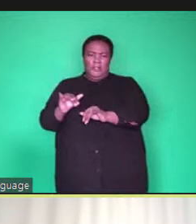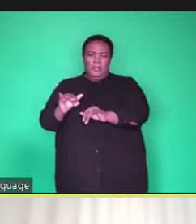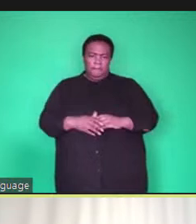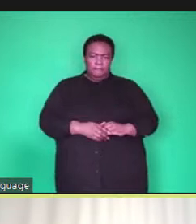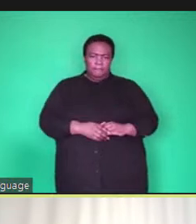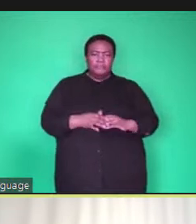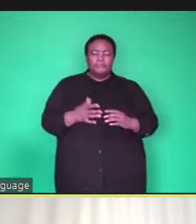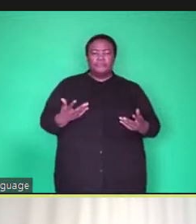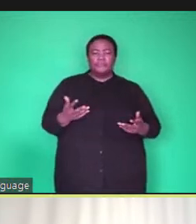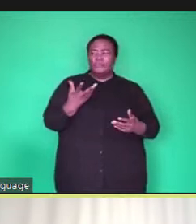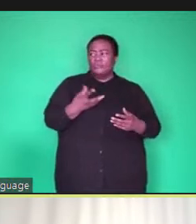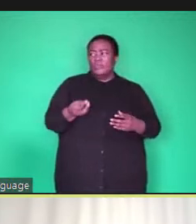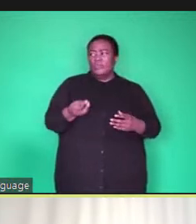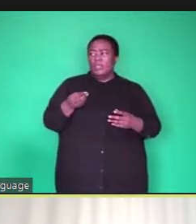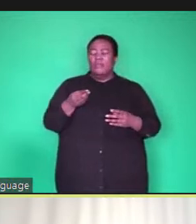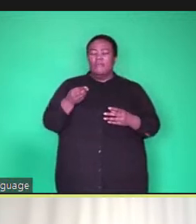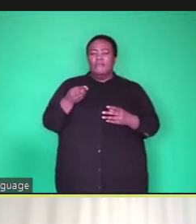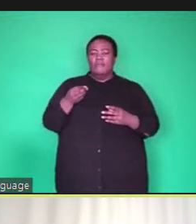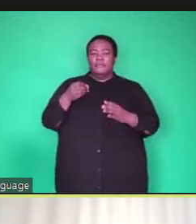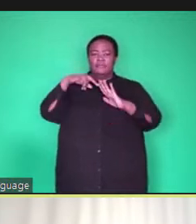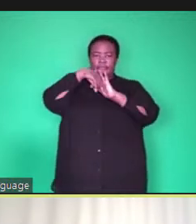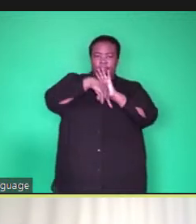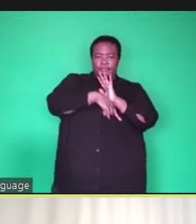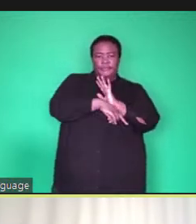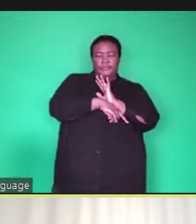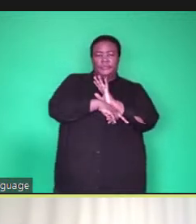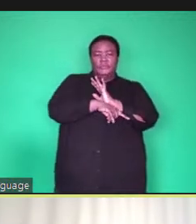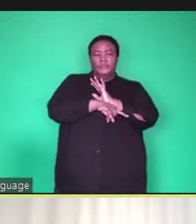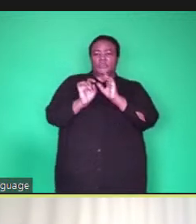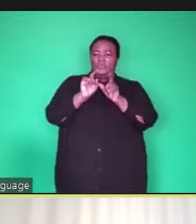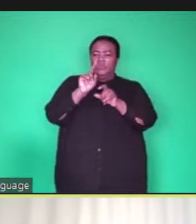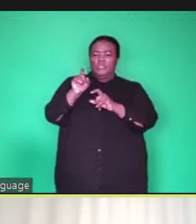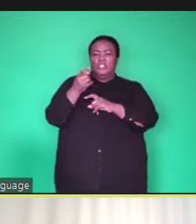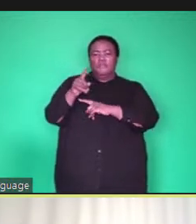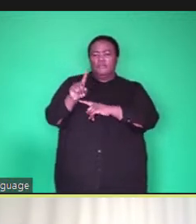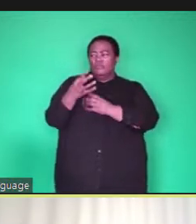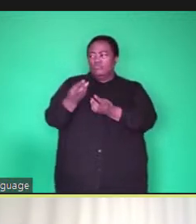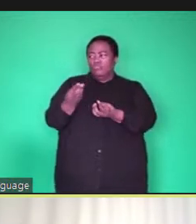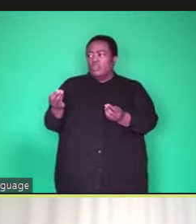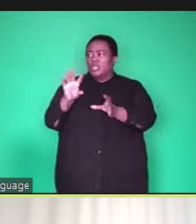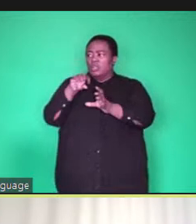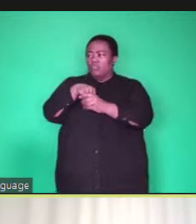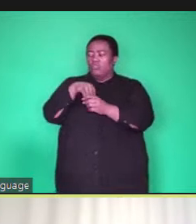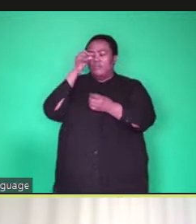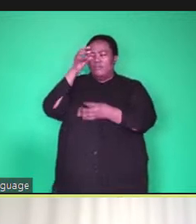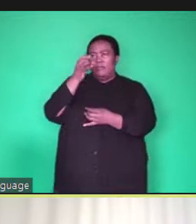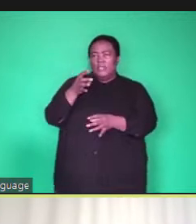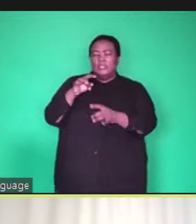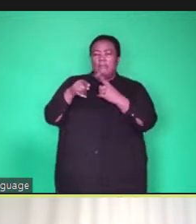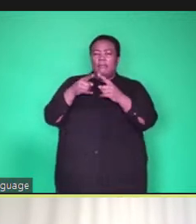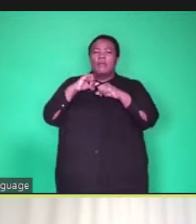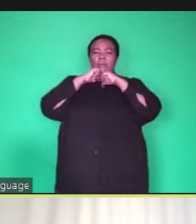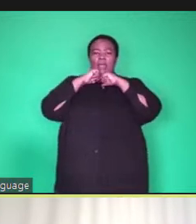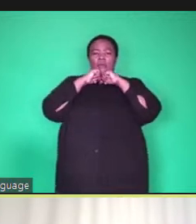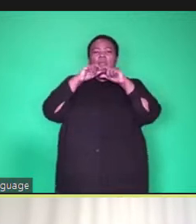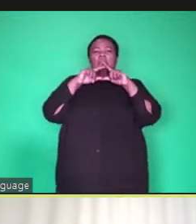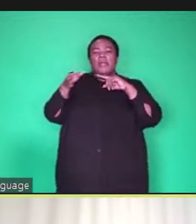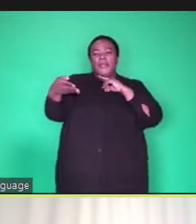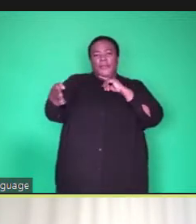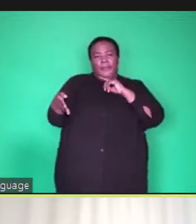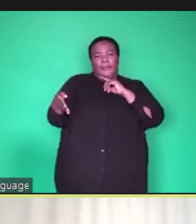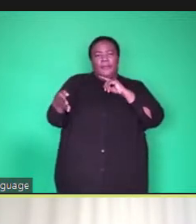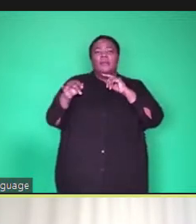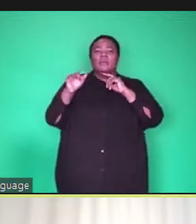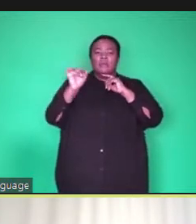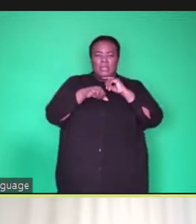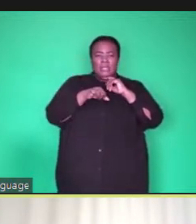questionnaire for children, more detailed than one usually finds, which includes information about absent parents, so that even if the biological